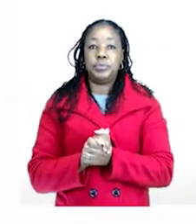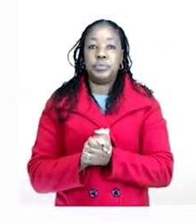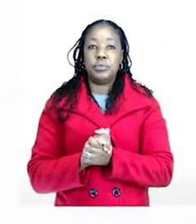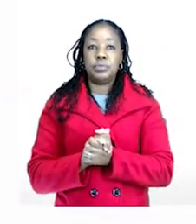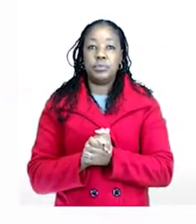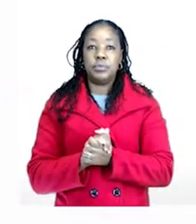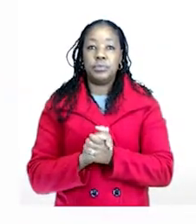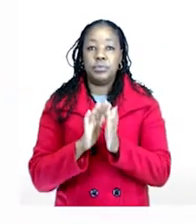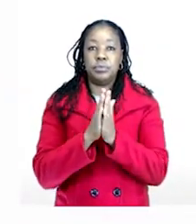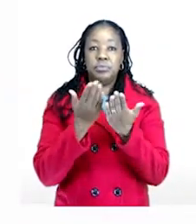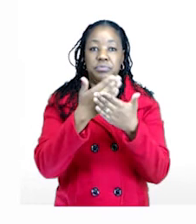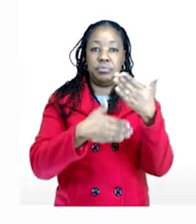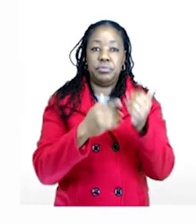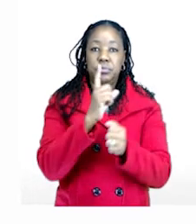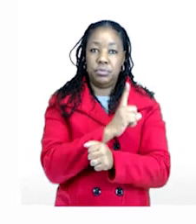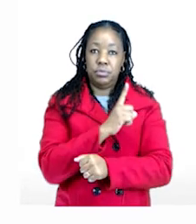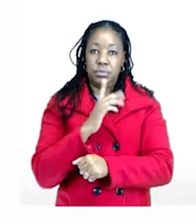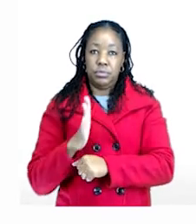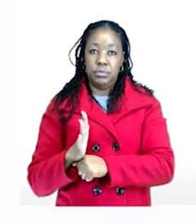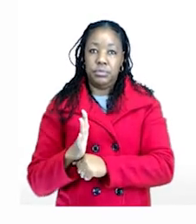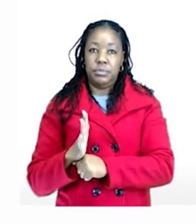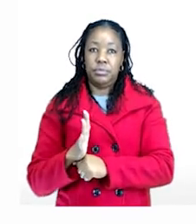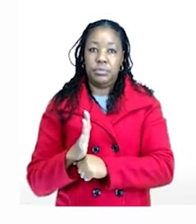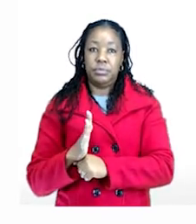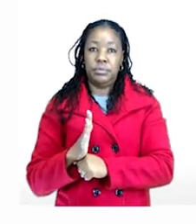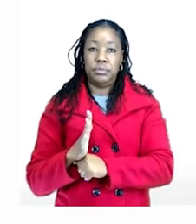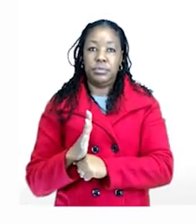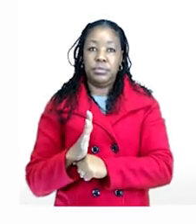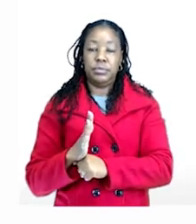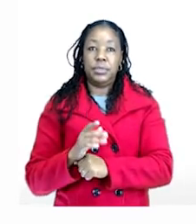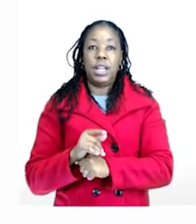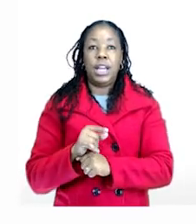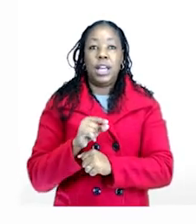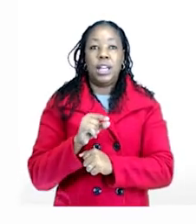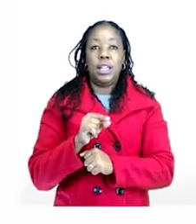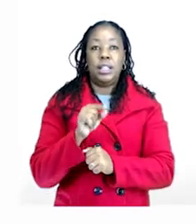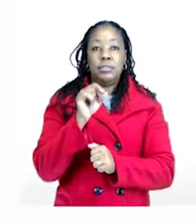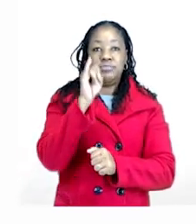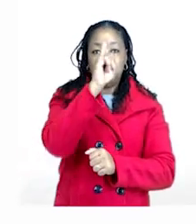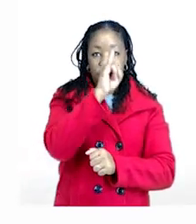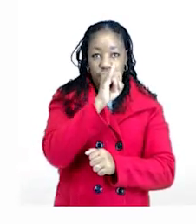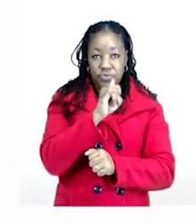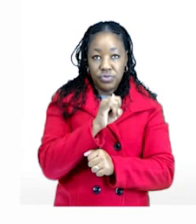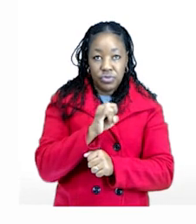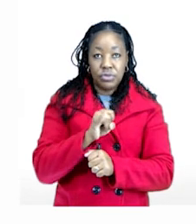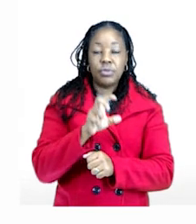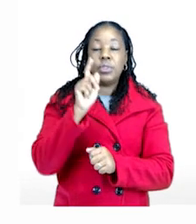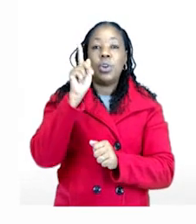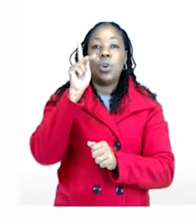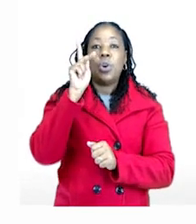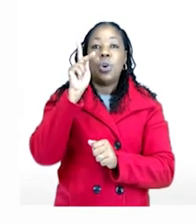On page 15, the instruction says redraw. We need to look at the